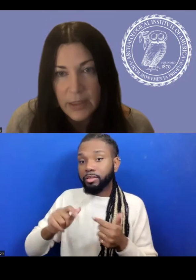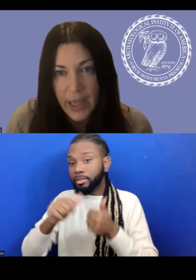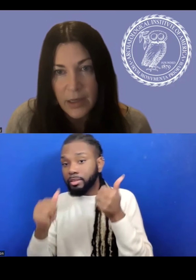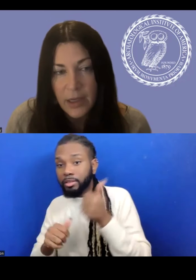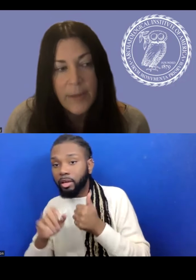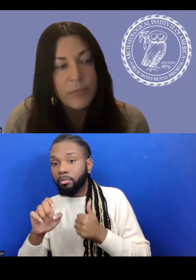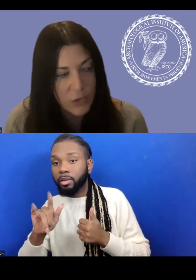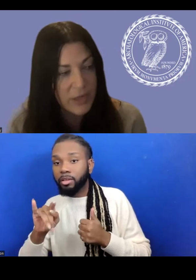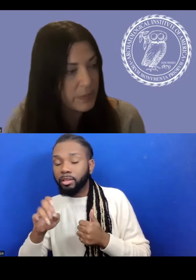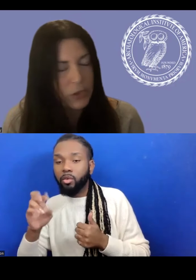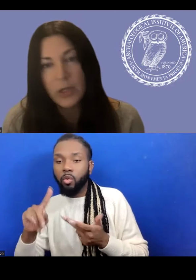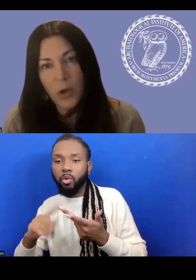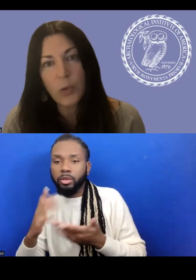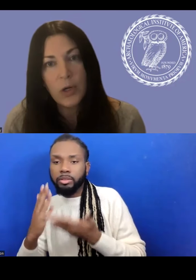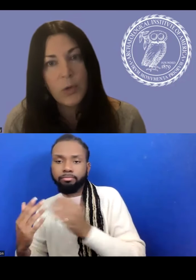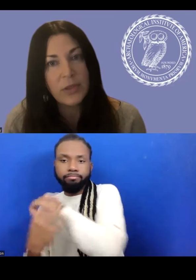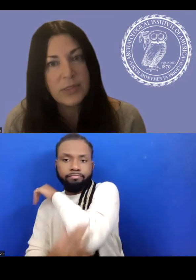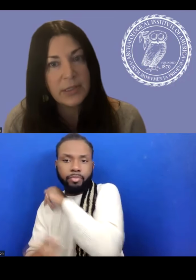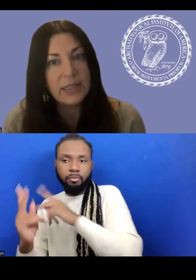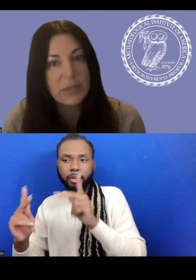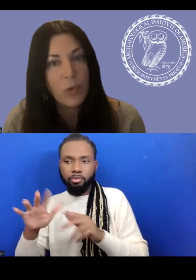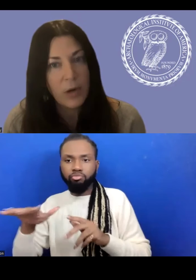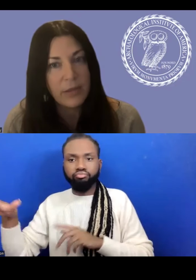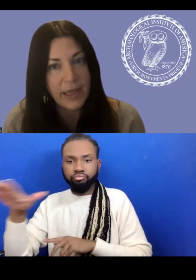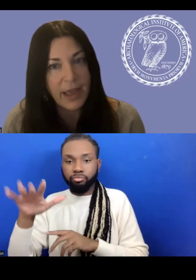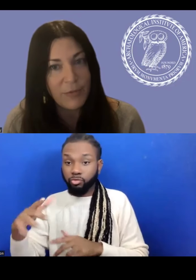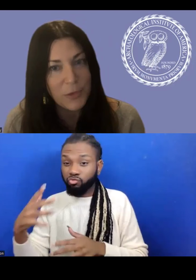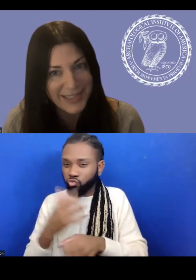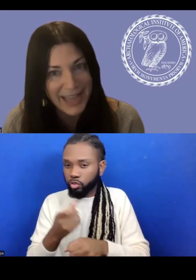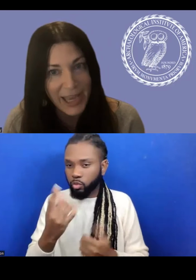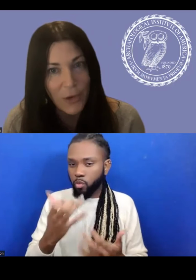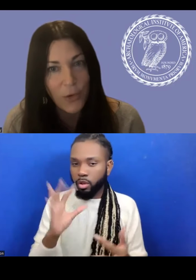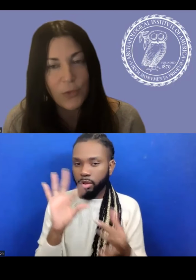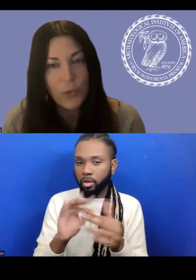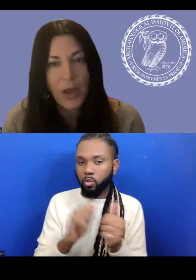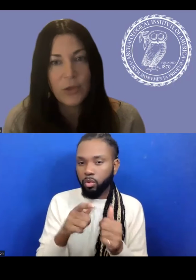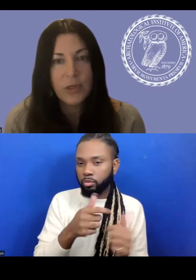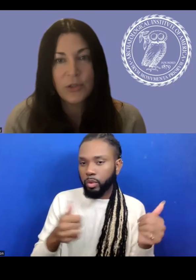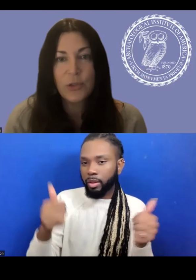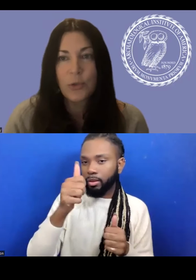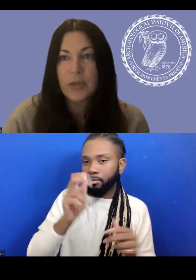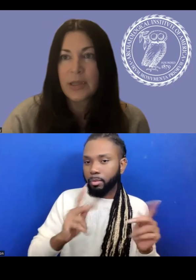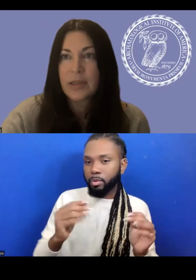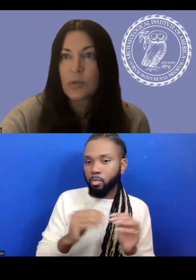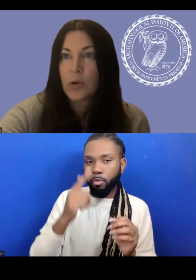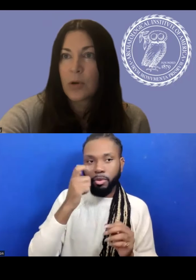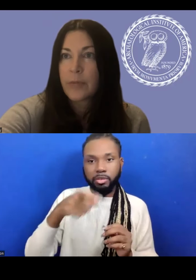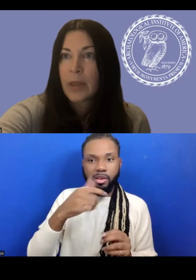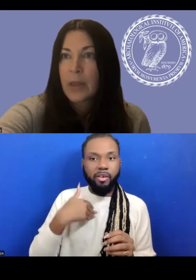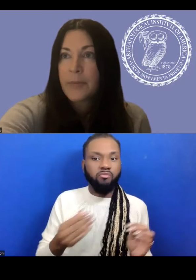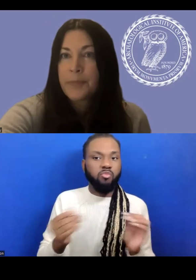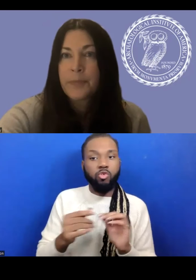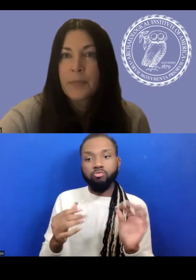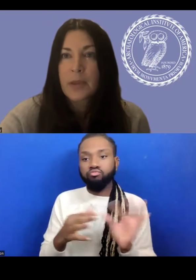farming the land. Trust me, you're going to want to work with those elites more. They have more say over what you can do in this